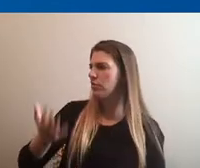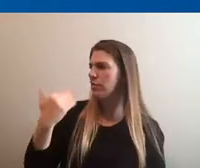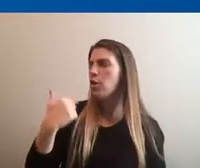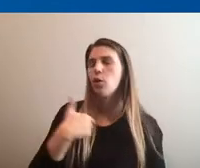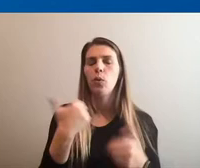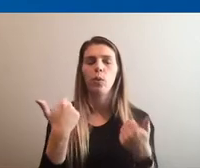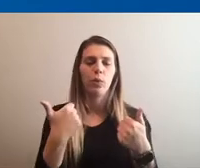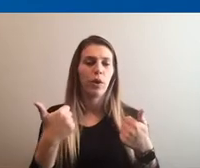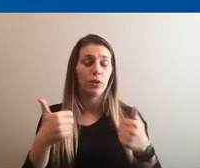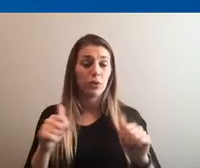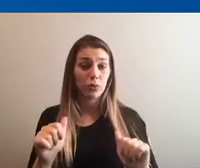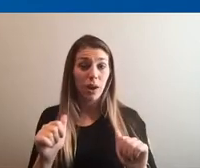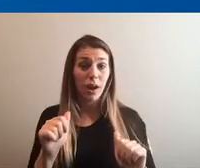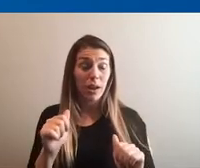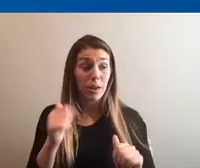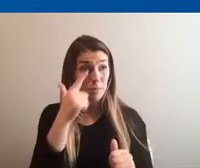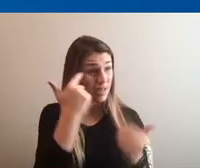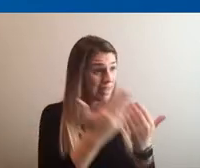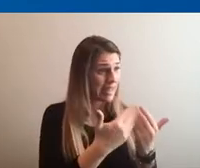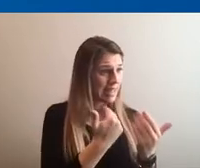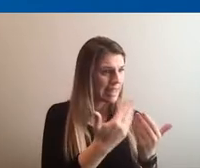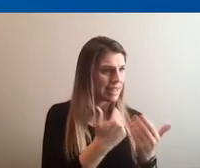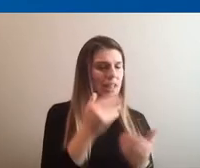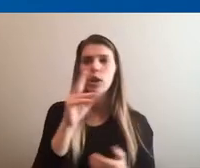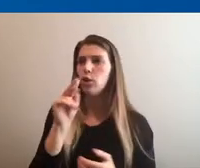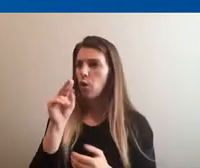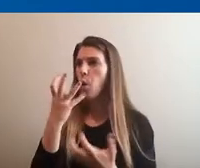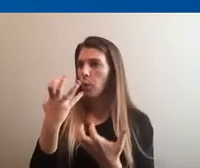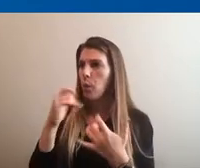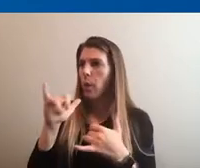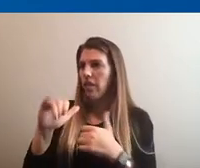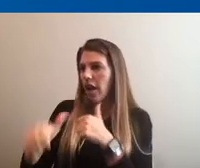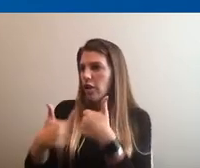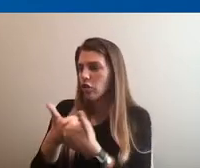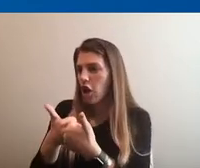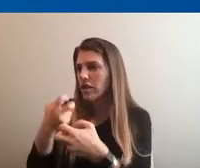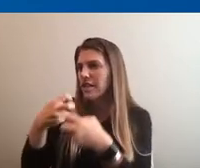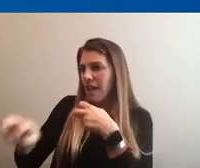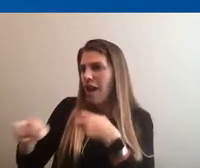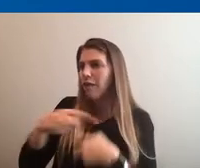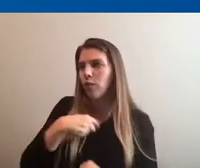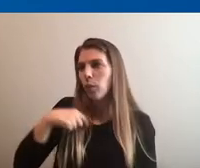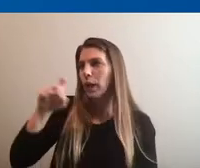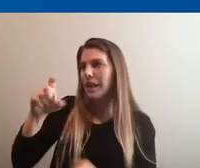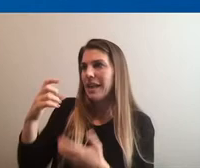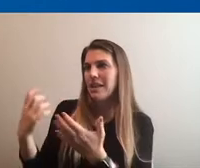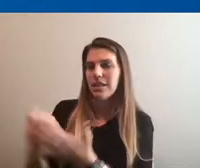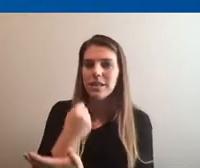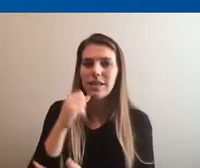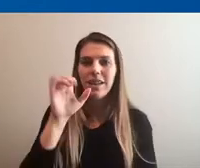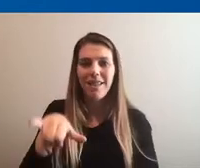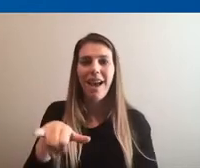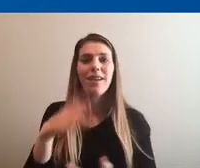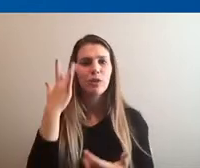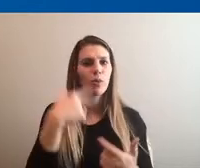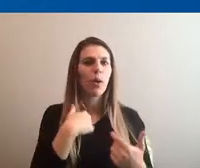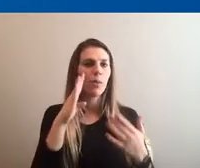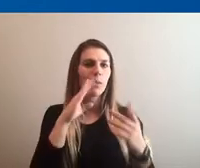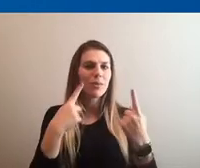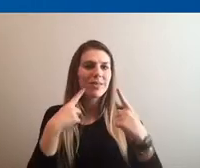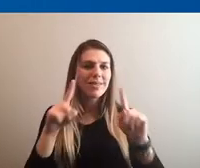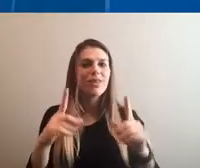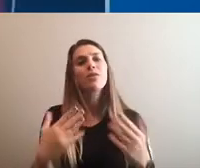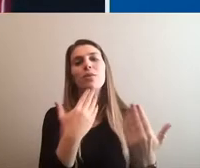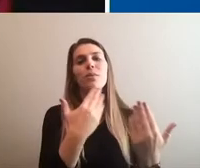things not because they're easy, but because they're hard. This one's hard, and that's why we're going to succeed at it. Thank you, Mike, and thank you, Dr. Patel, for joining